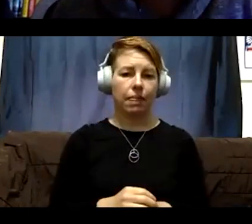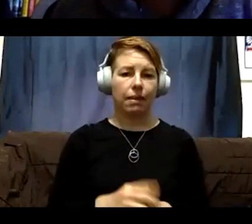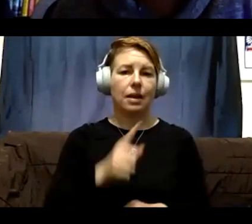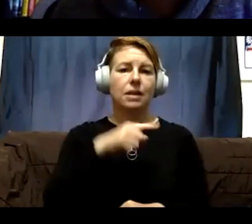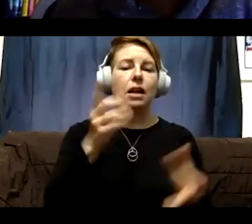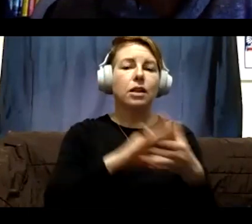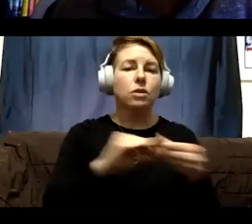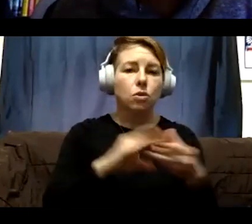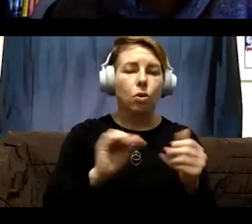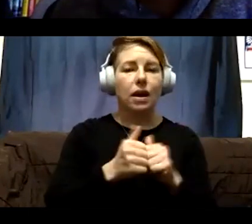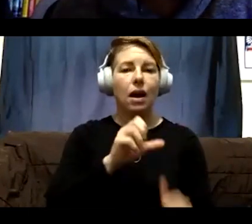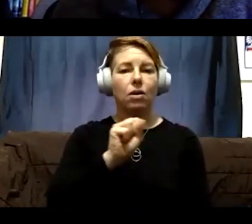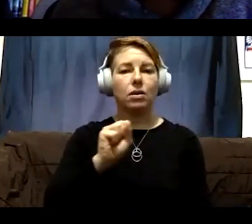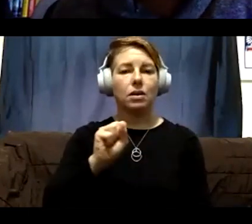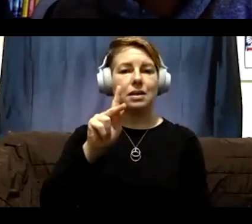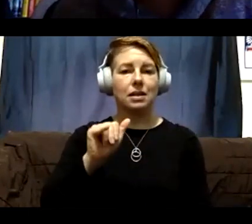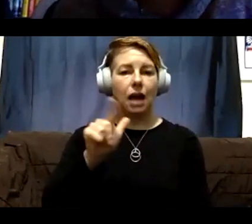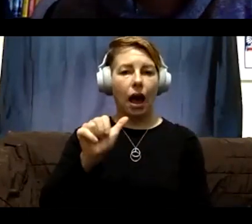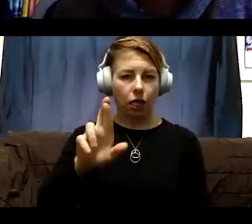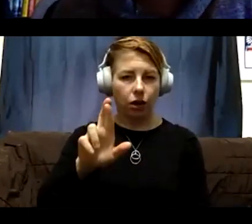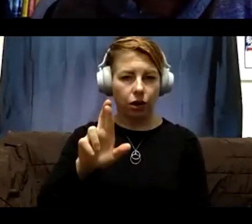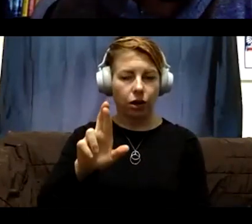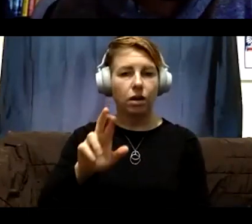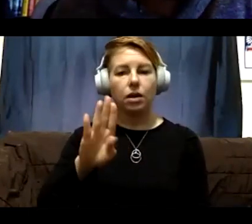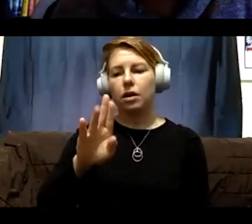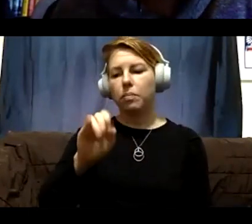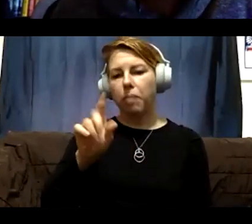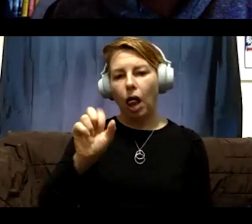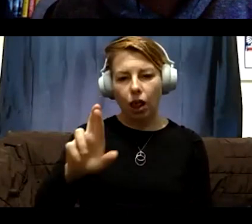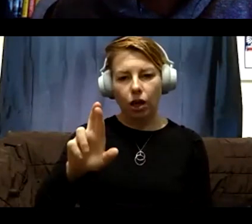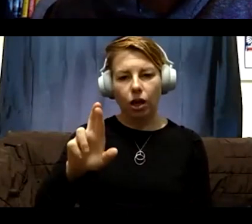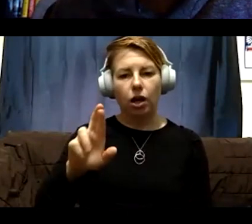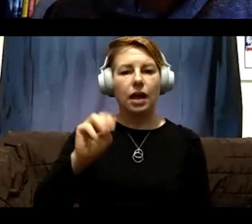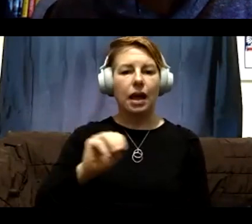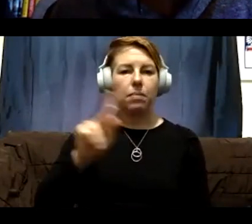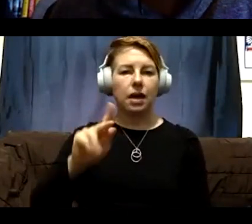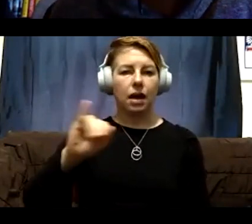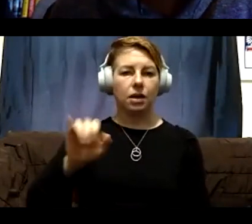told story, the way N.K. Jemisin will tell story.